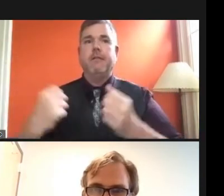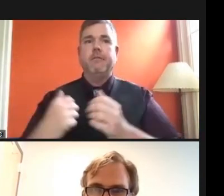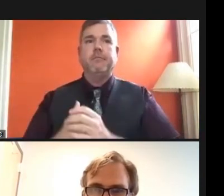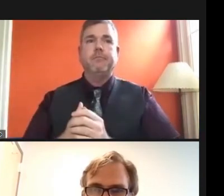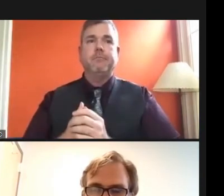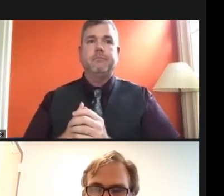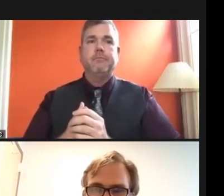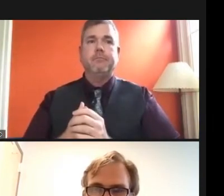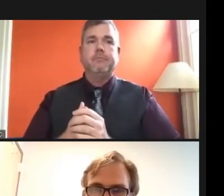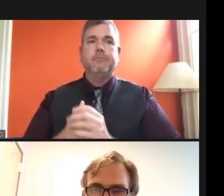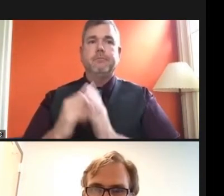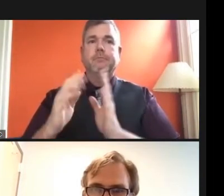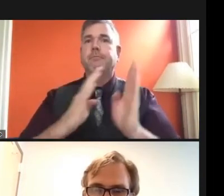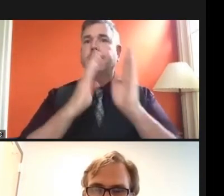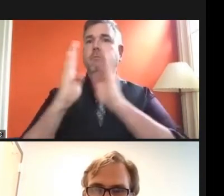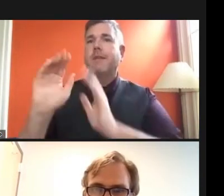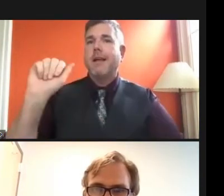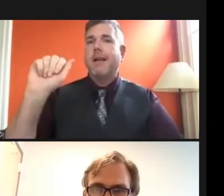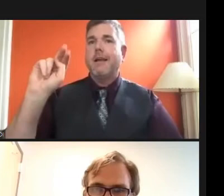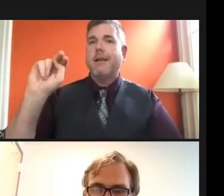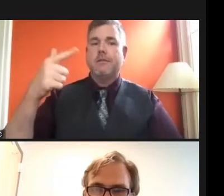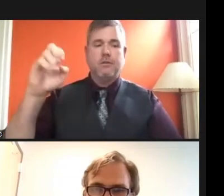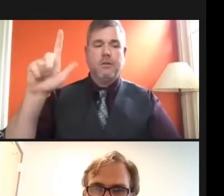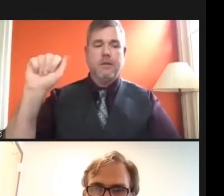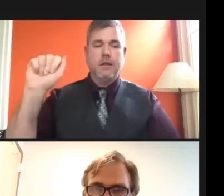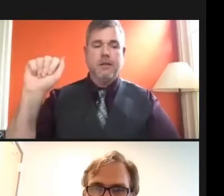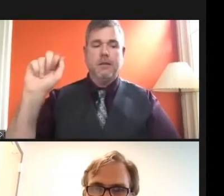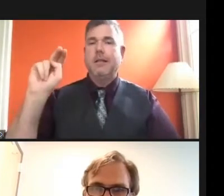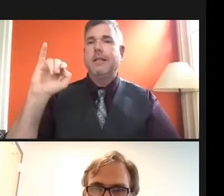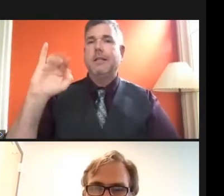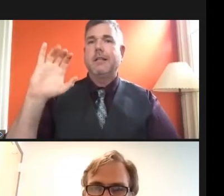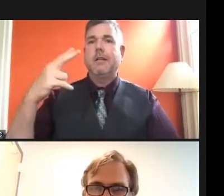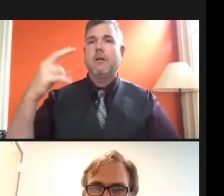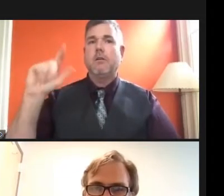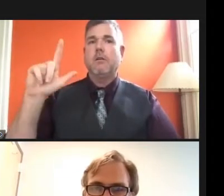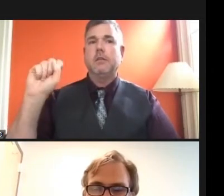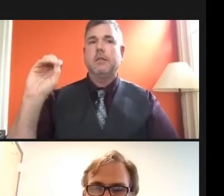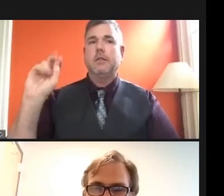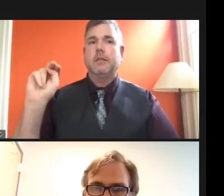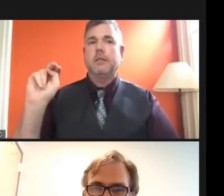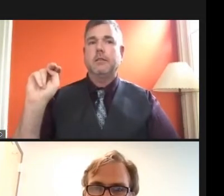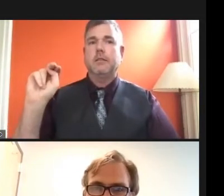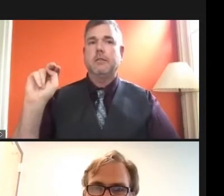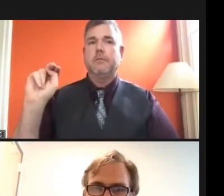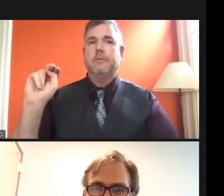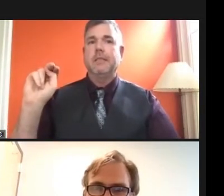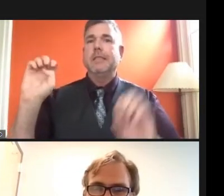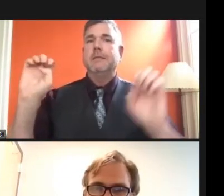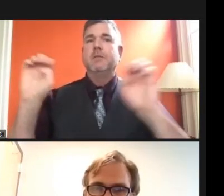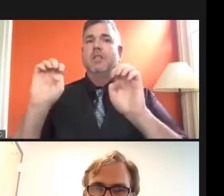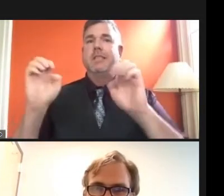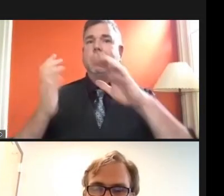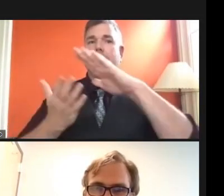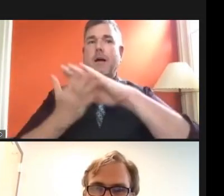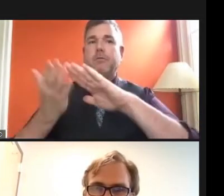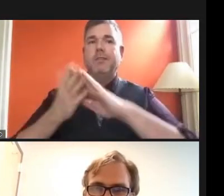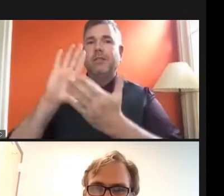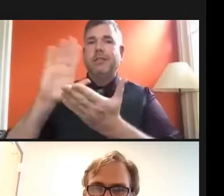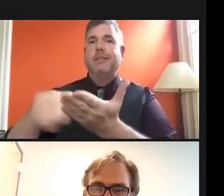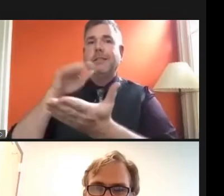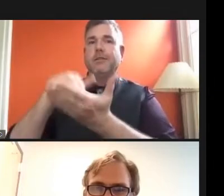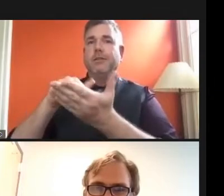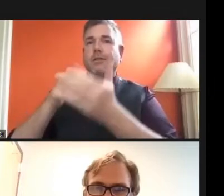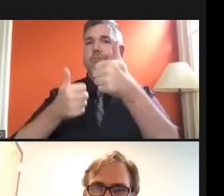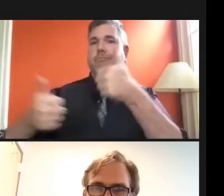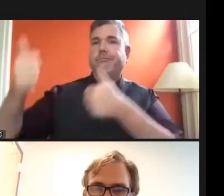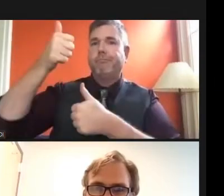Director, overseeing our business reopening and recovery effort. Our format this afternoon is we're going to start with an update from